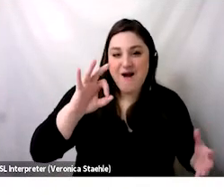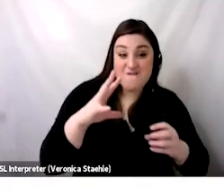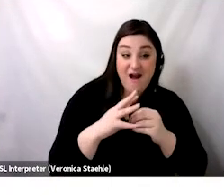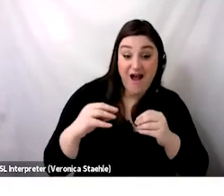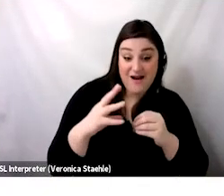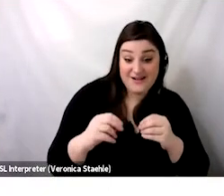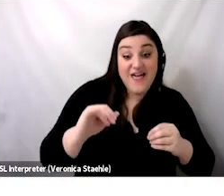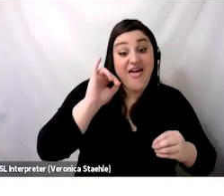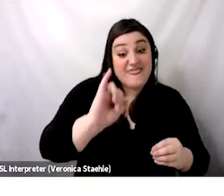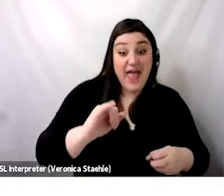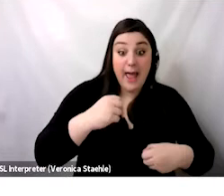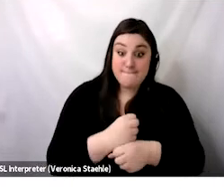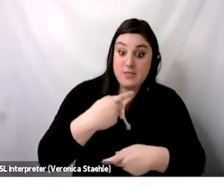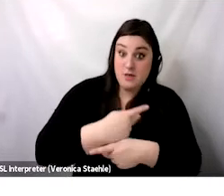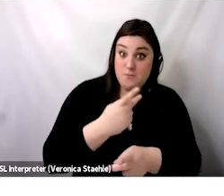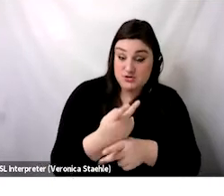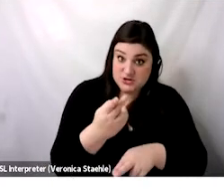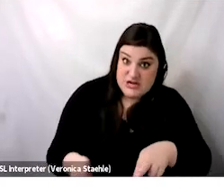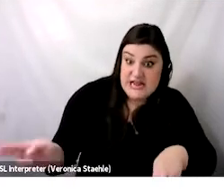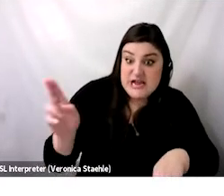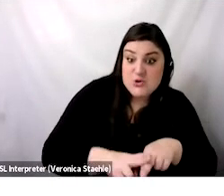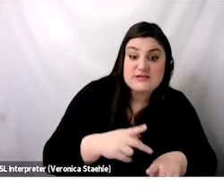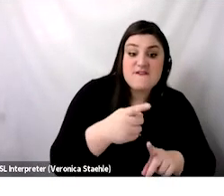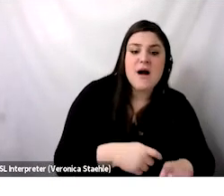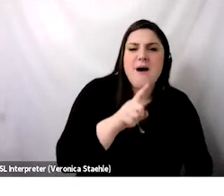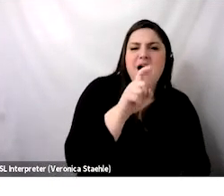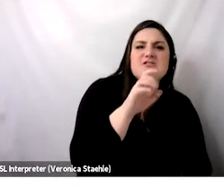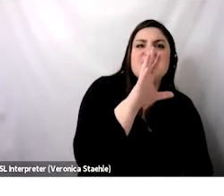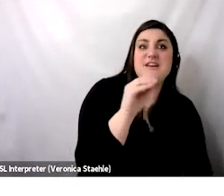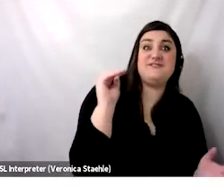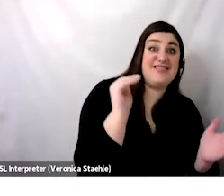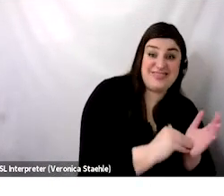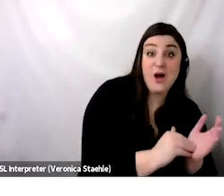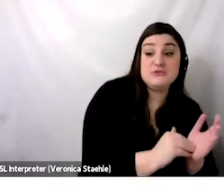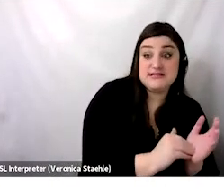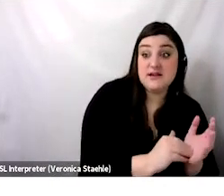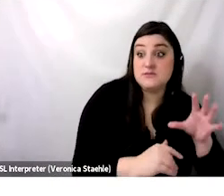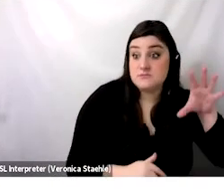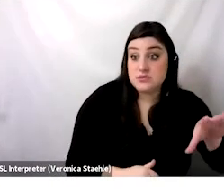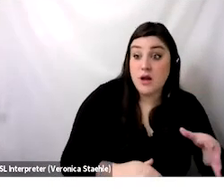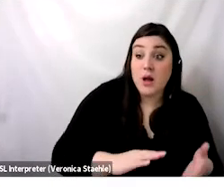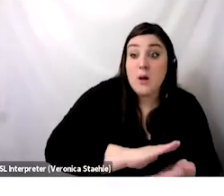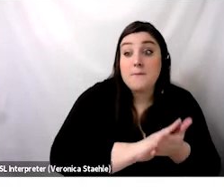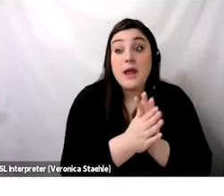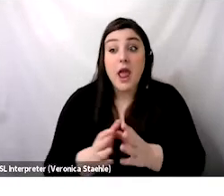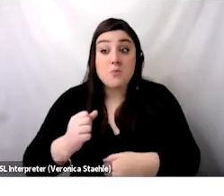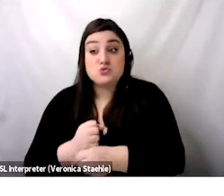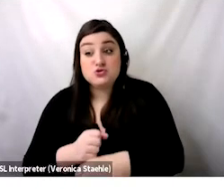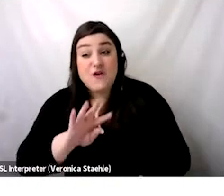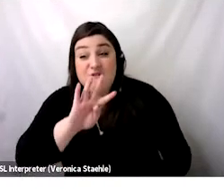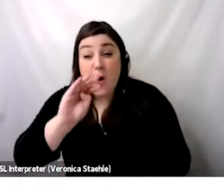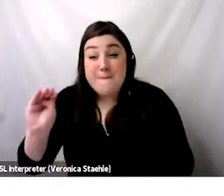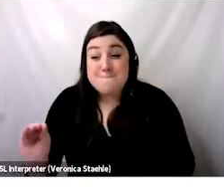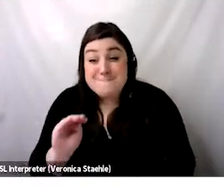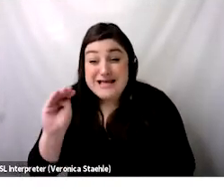over 150,000 bales of cotton to close to 4 million bales of cotton.